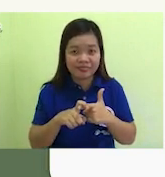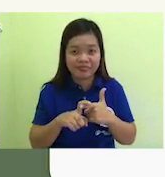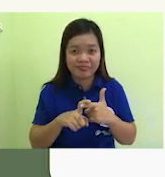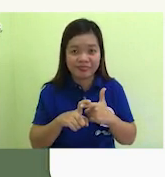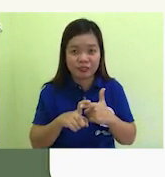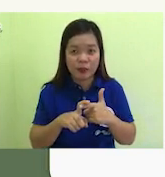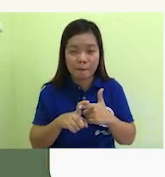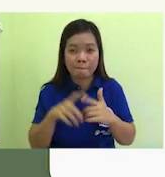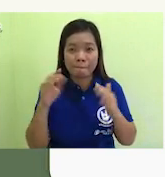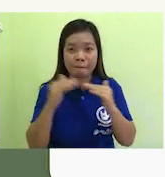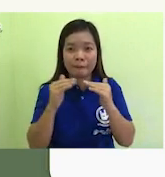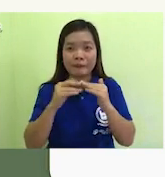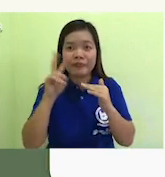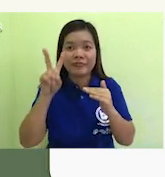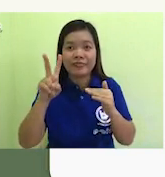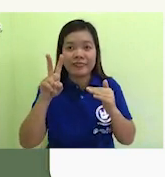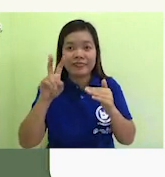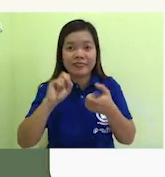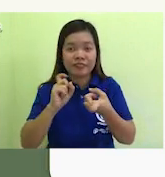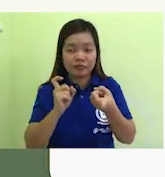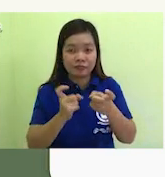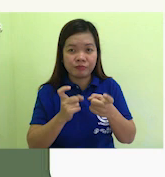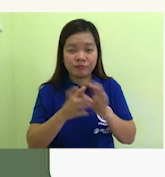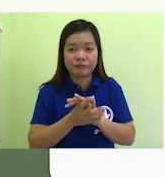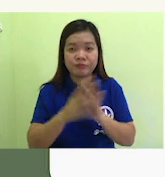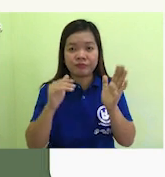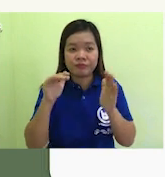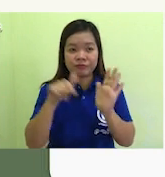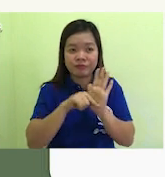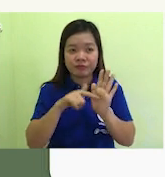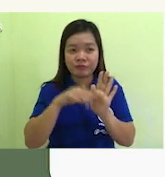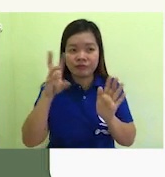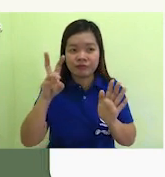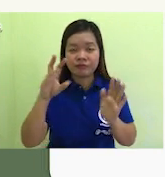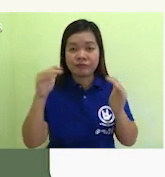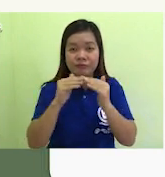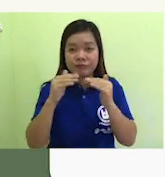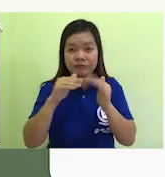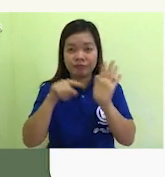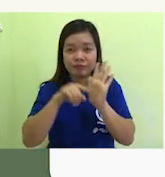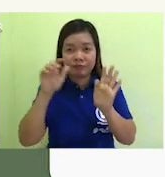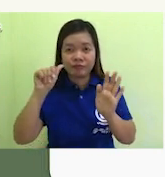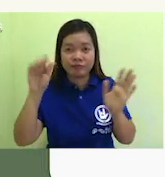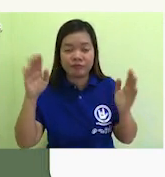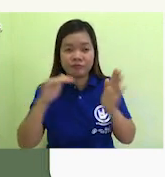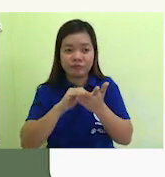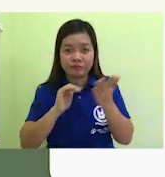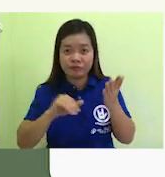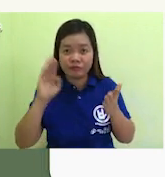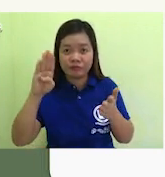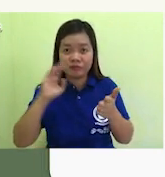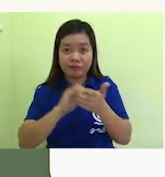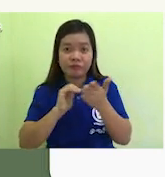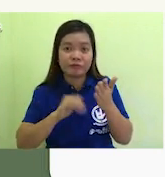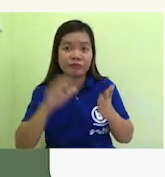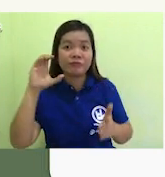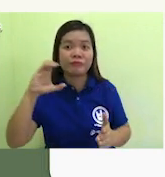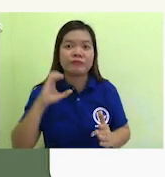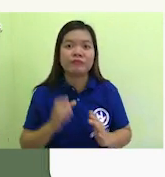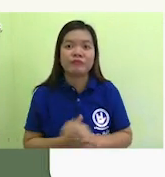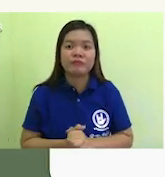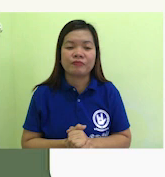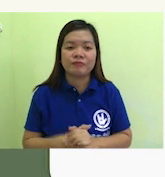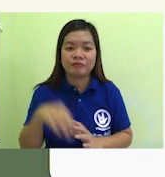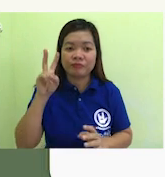Then, equation 2 will become negative 6 equals negative a minus b minus